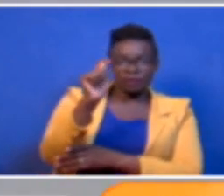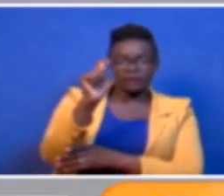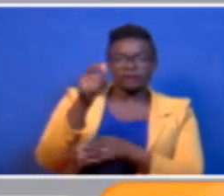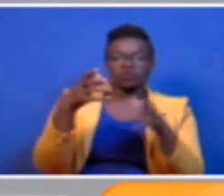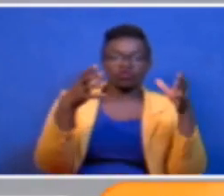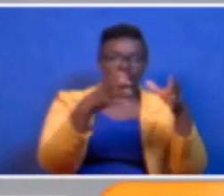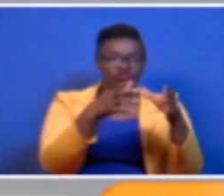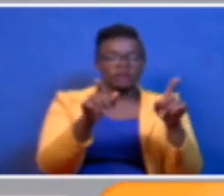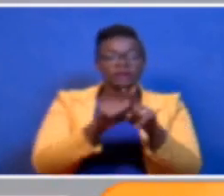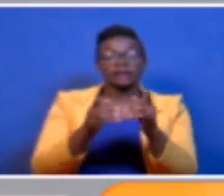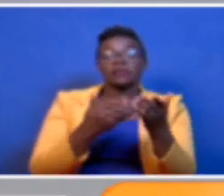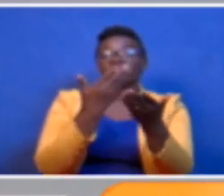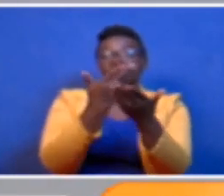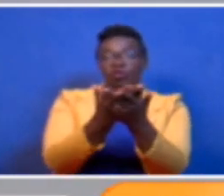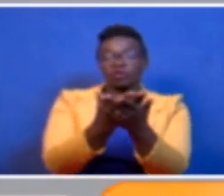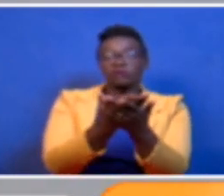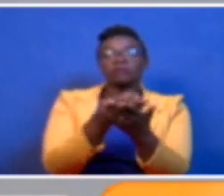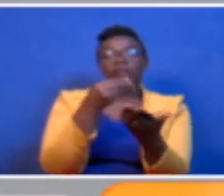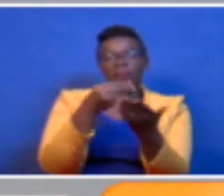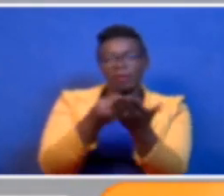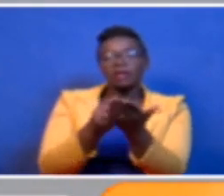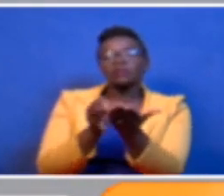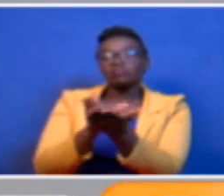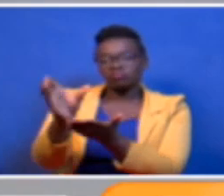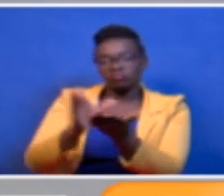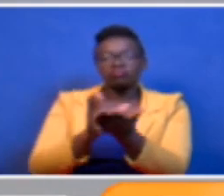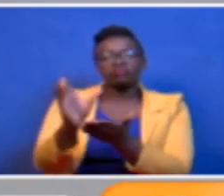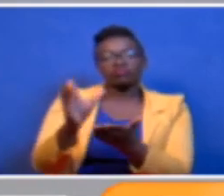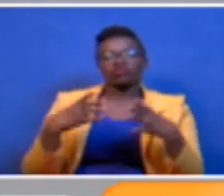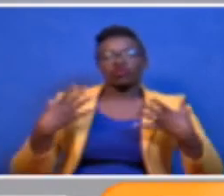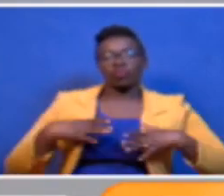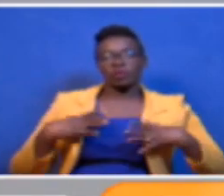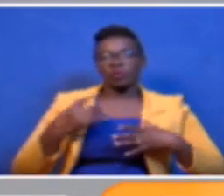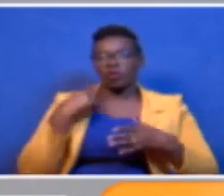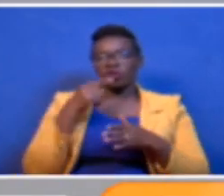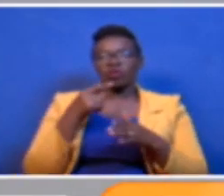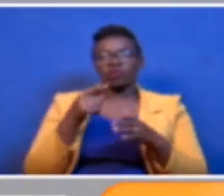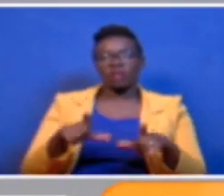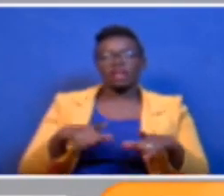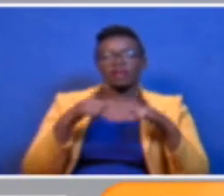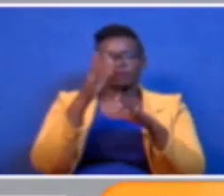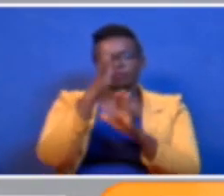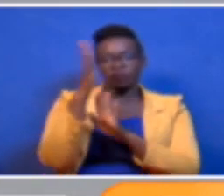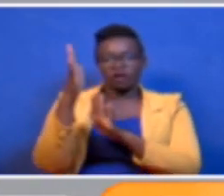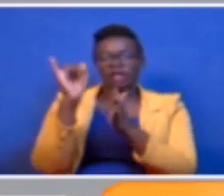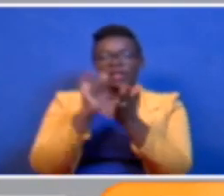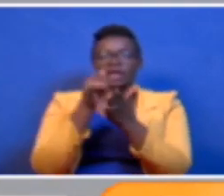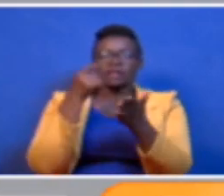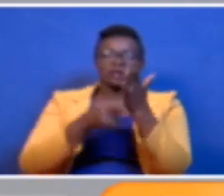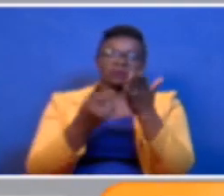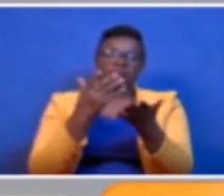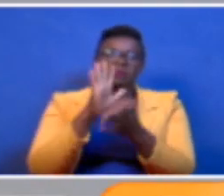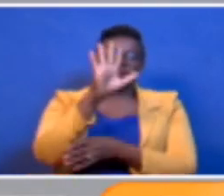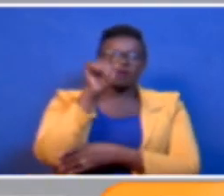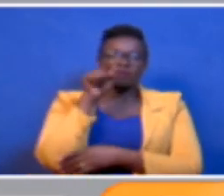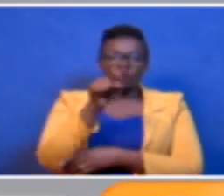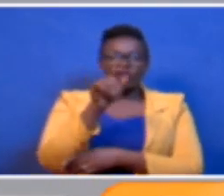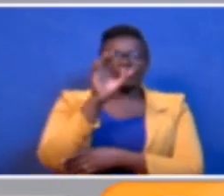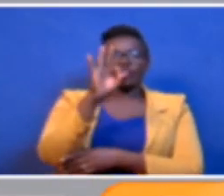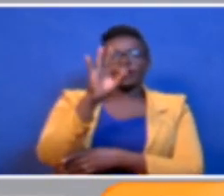Agency also proposes compensation of the forest encroachers that would cost the government at least